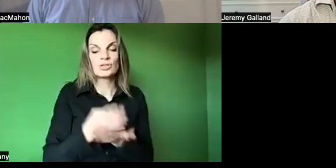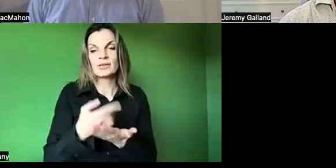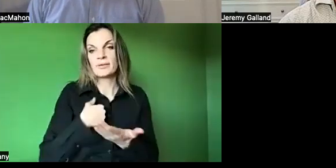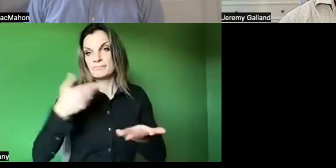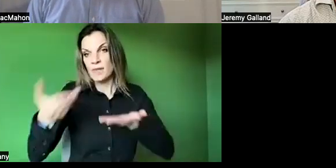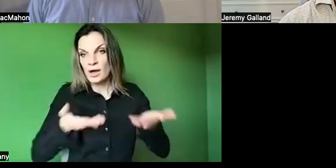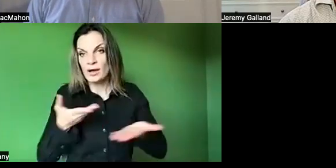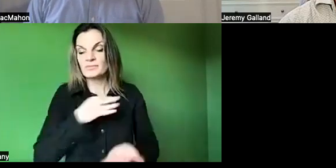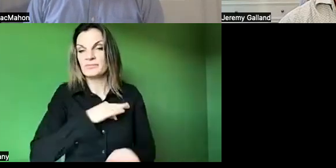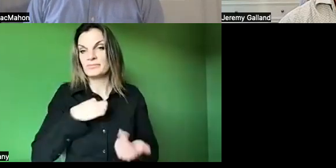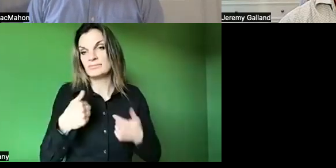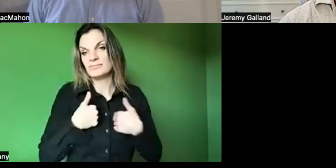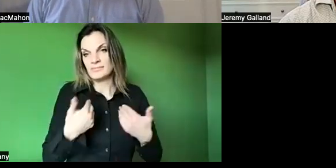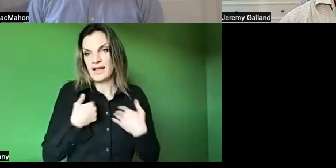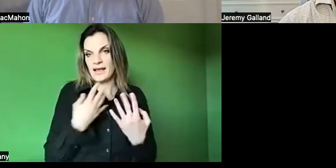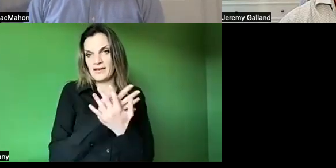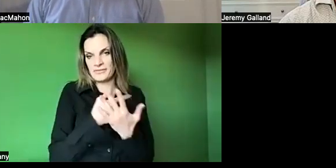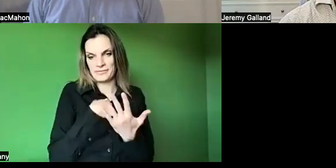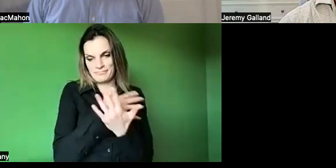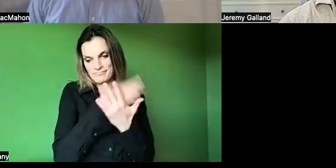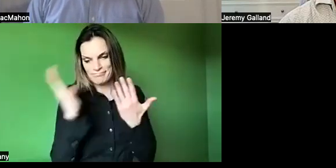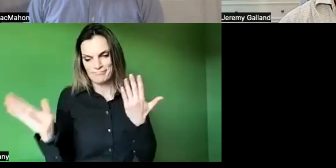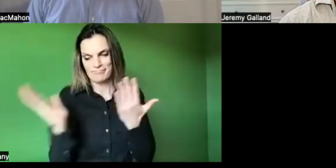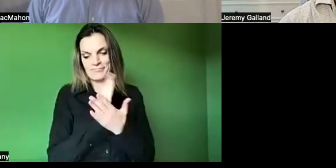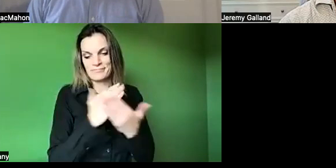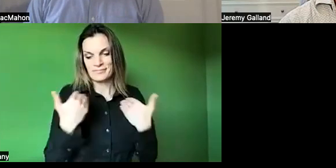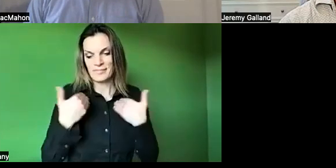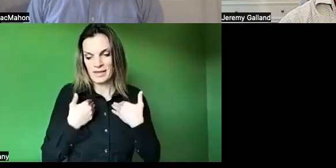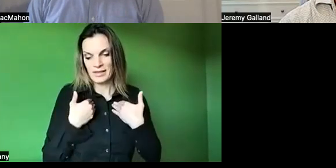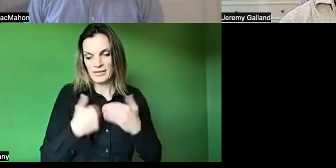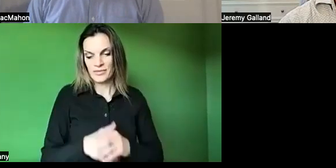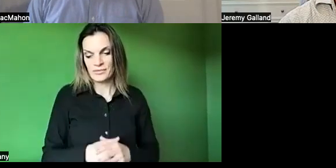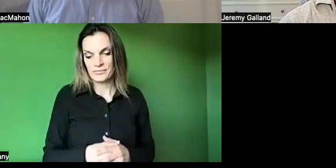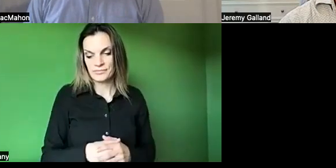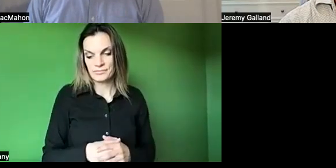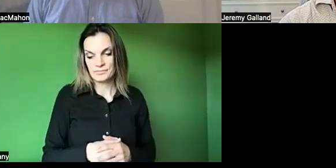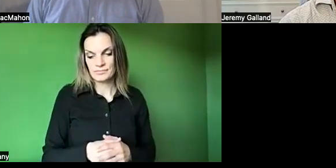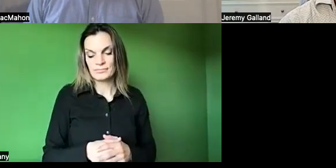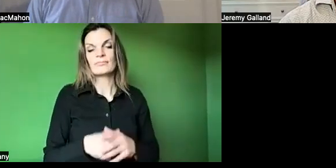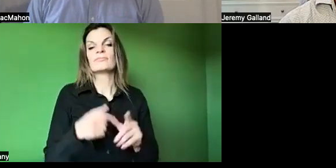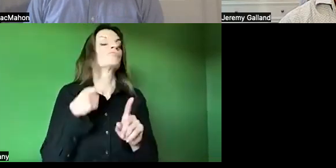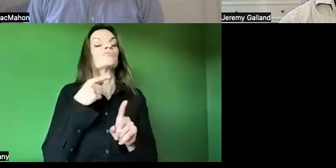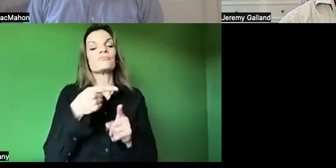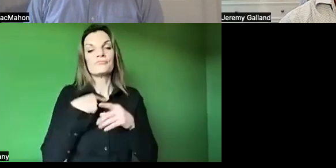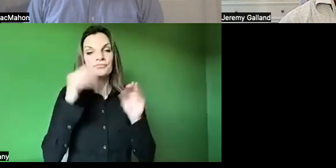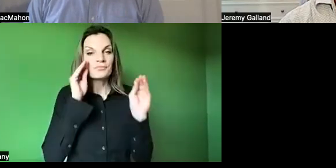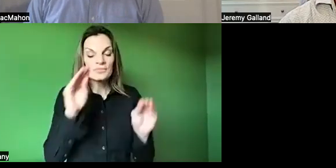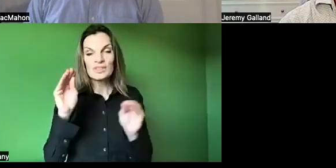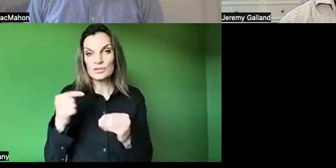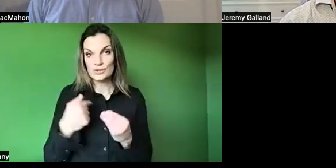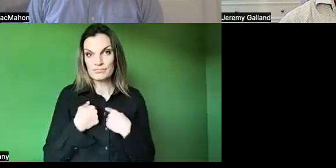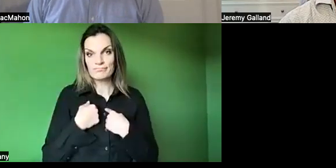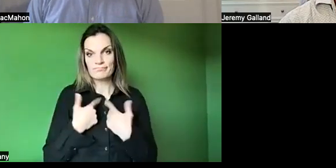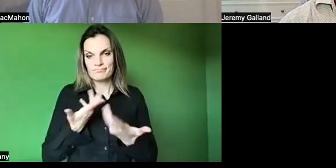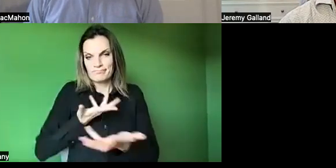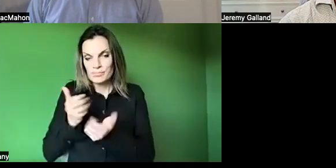retain staff. I dialogue with teachers. I teach. I'm with the kids every